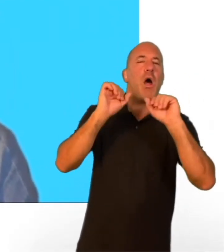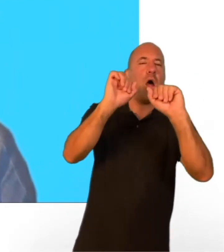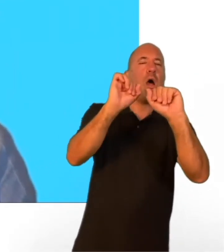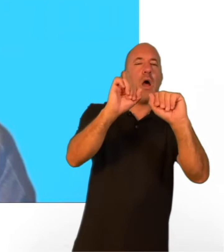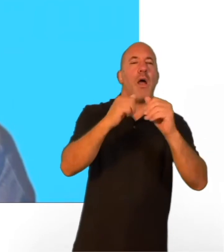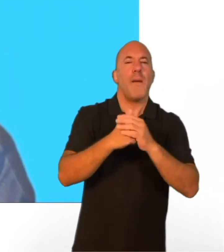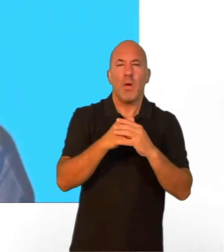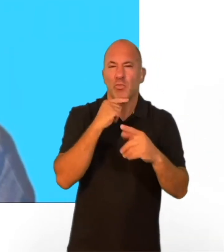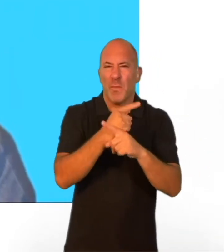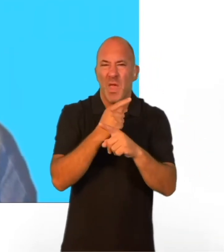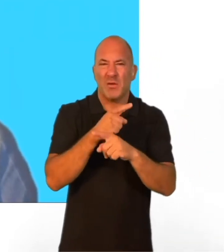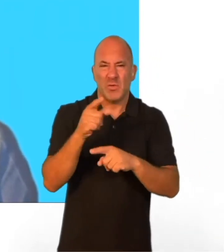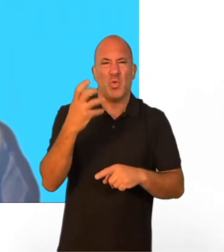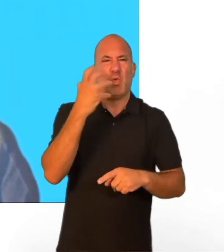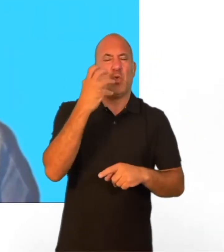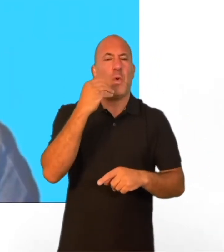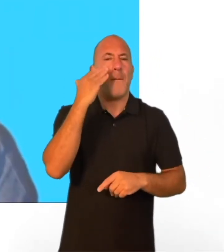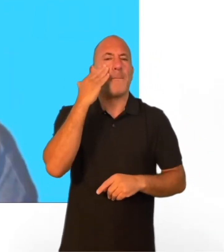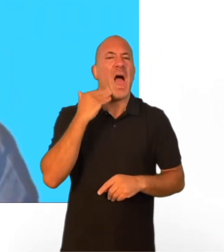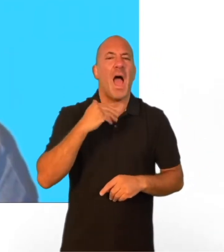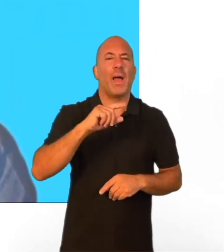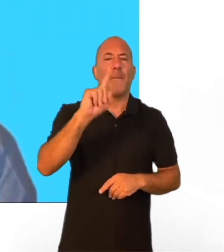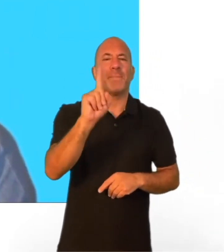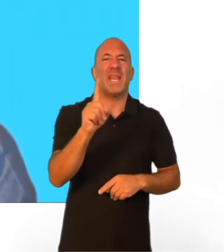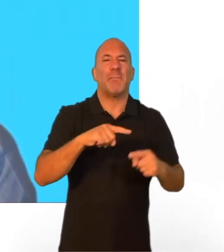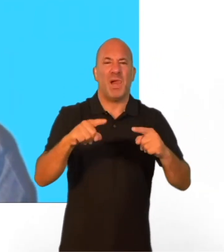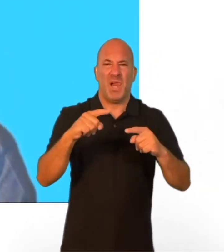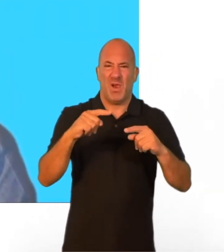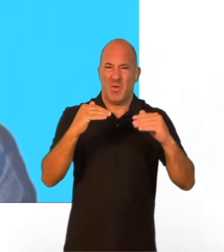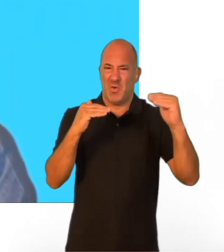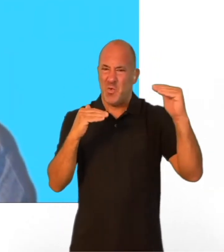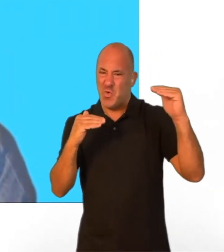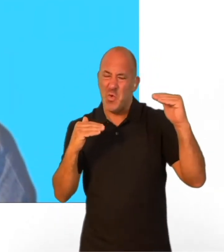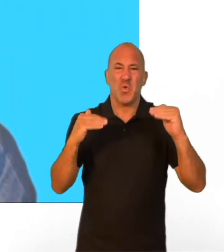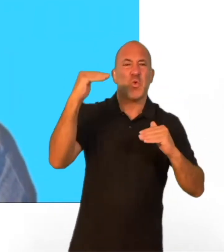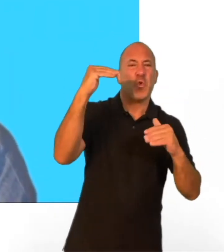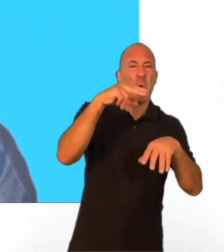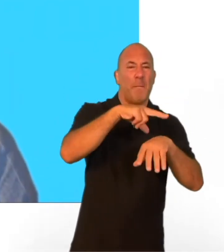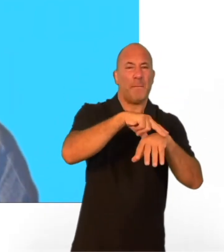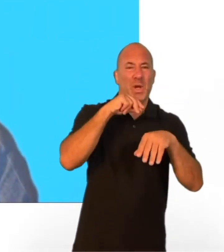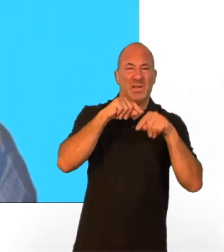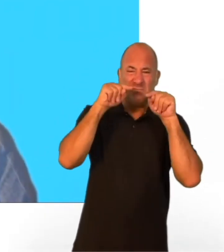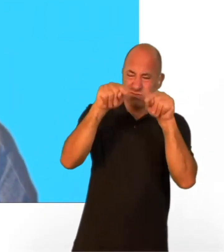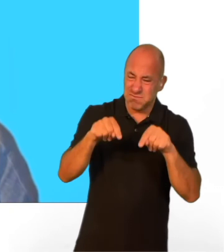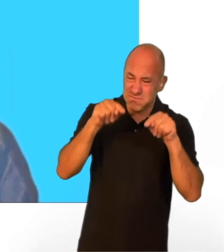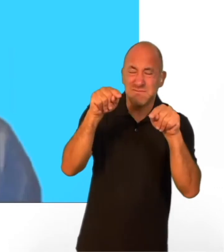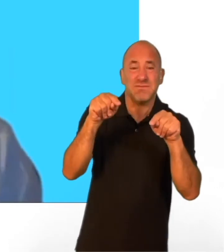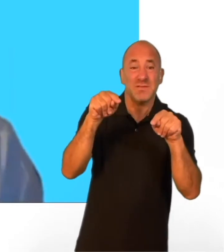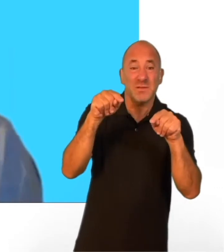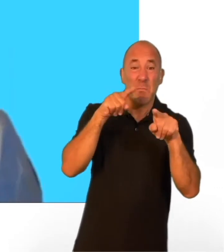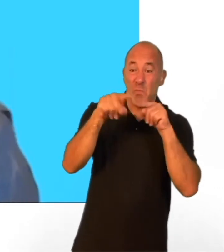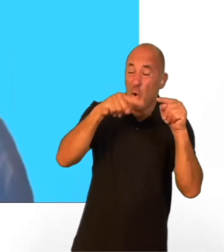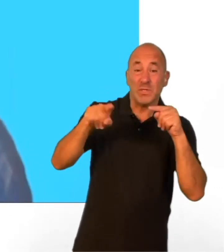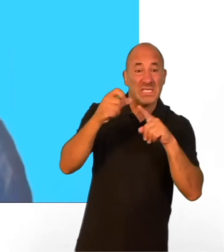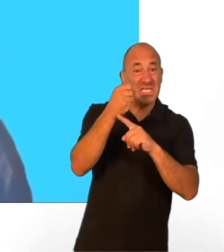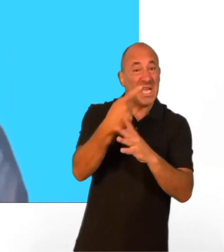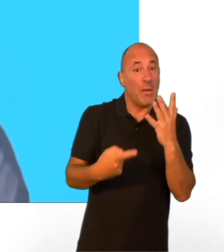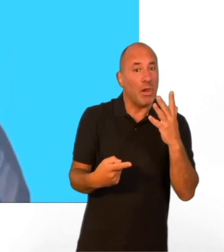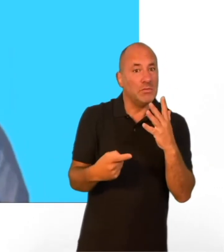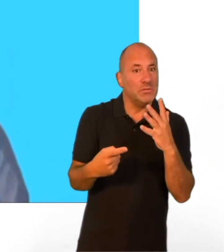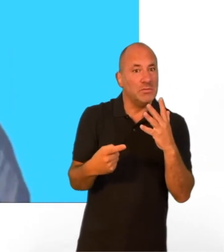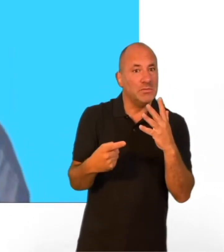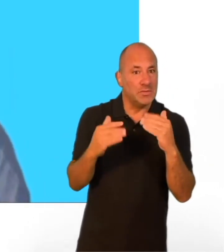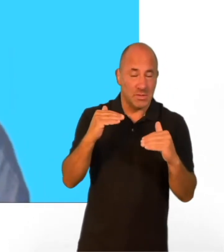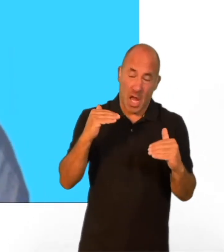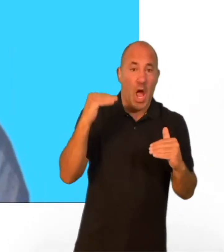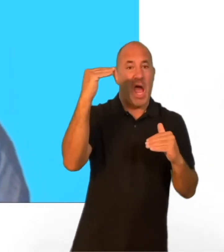it was talking about how a really high proportion of Black people who experience police